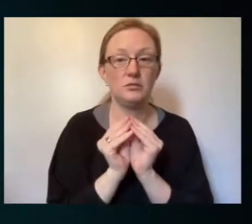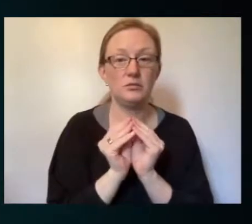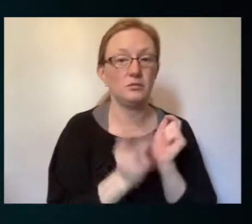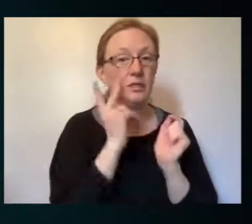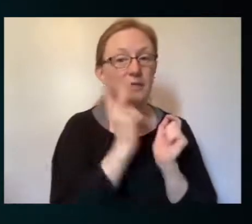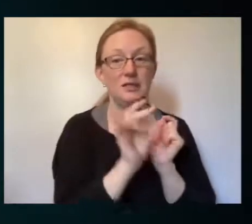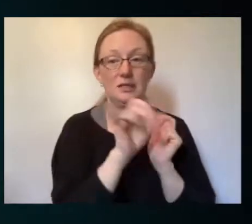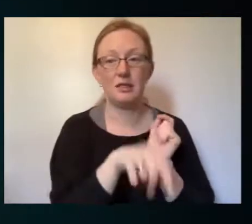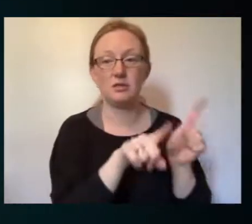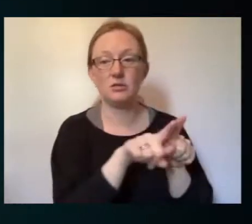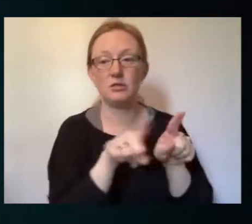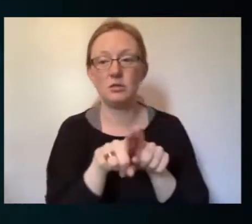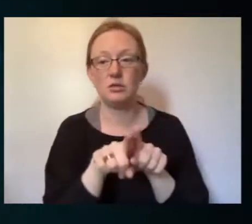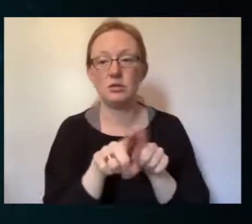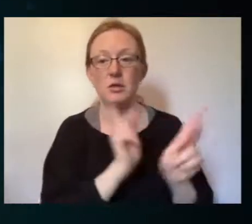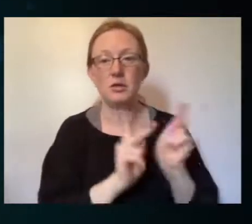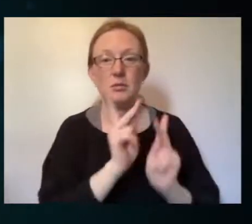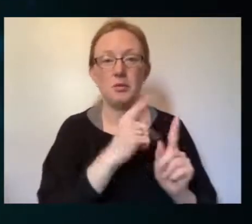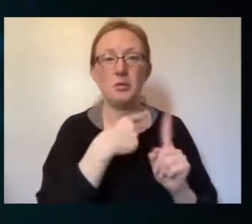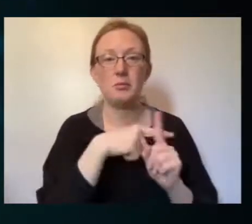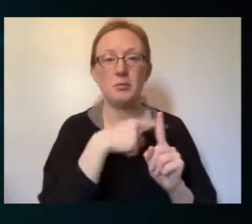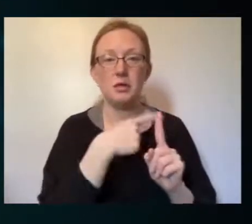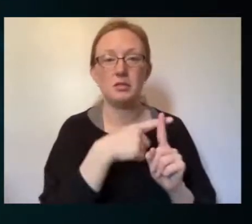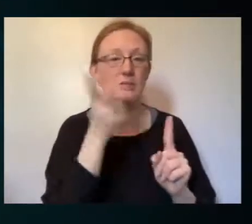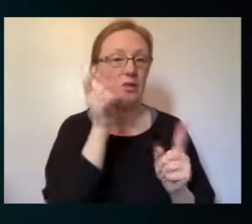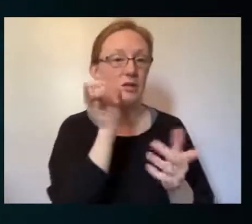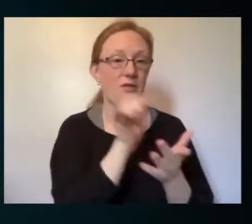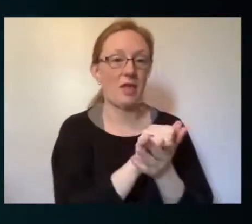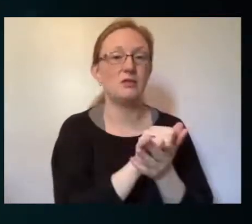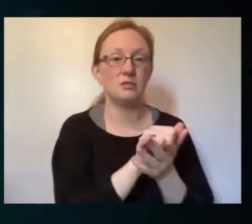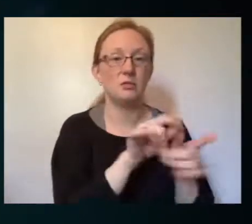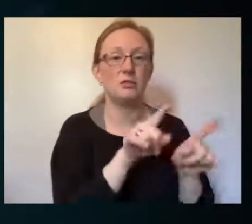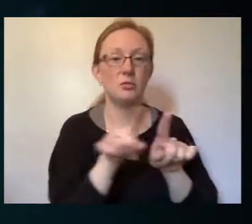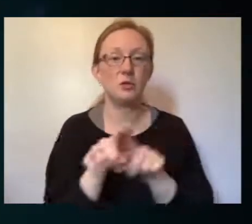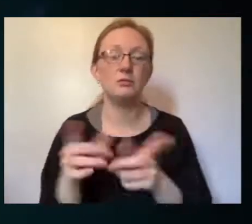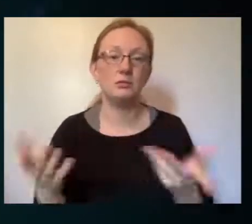yeah, people seem to be very much in favor of here.